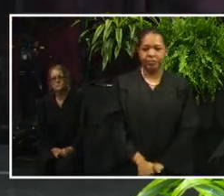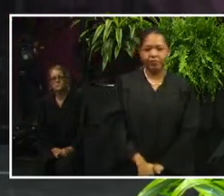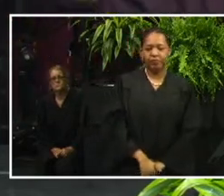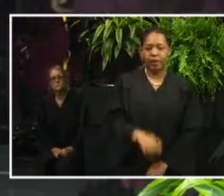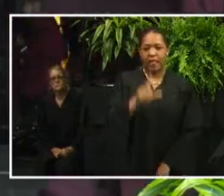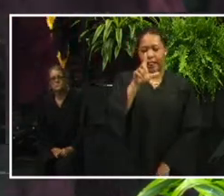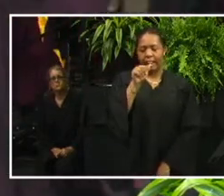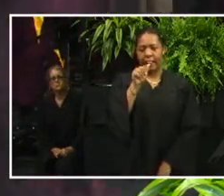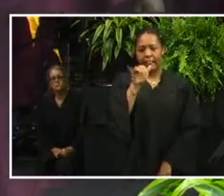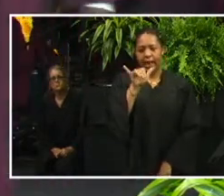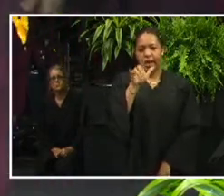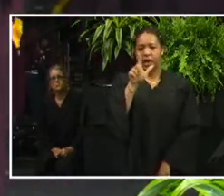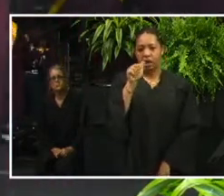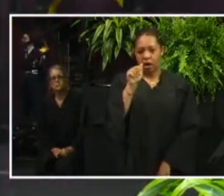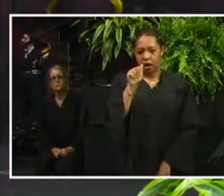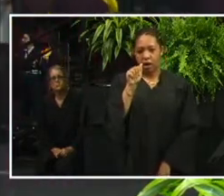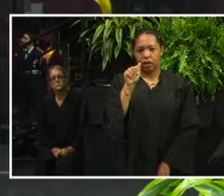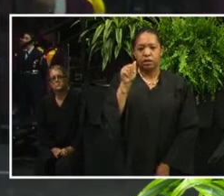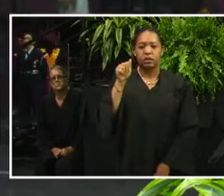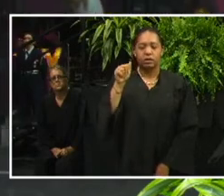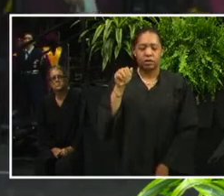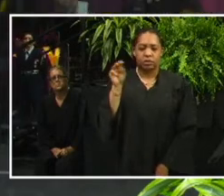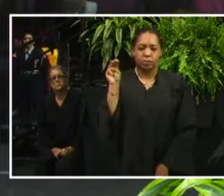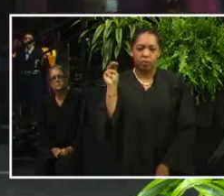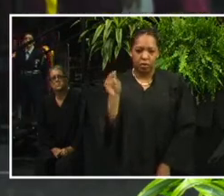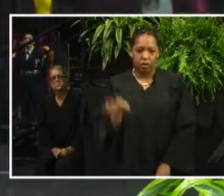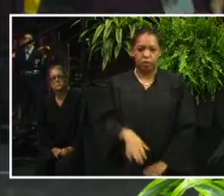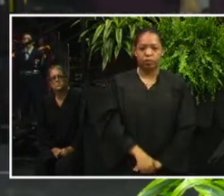Layla Malin Monroe.